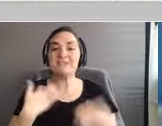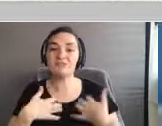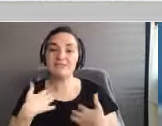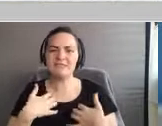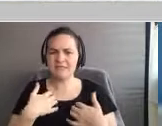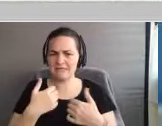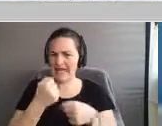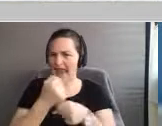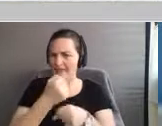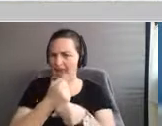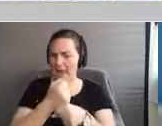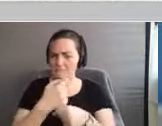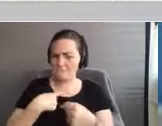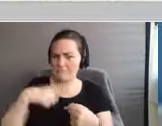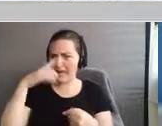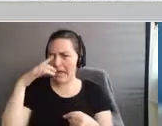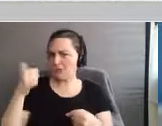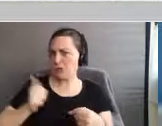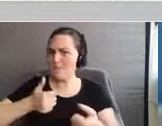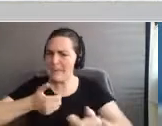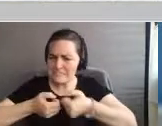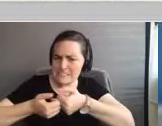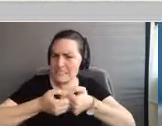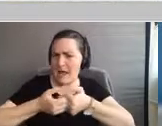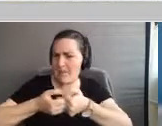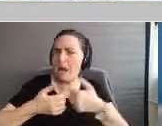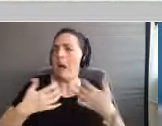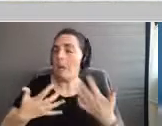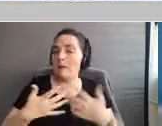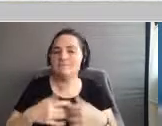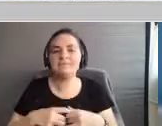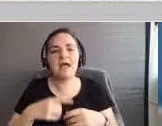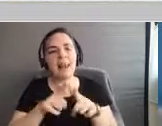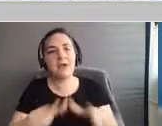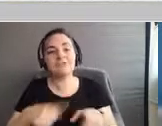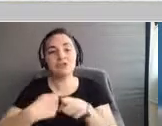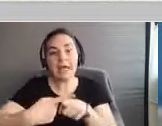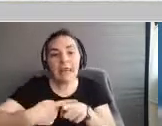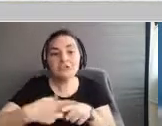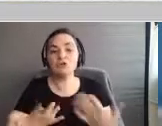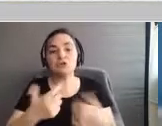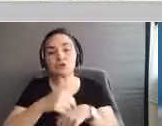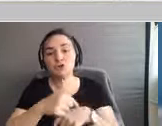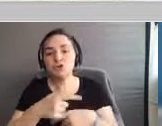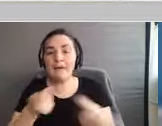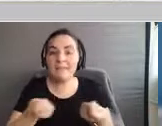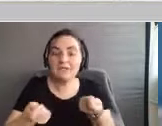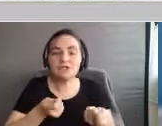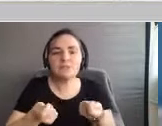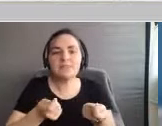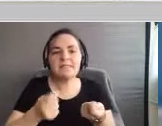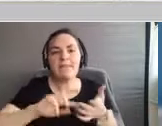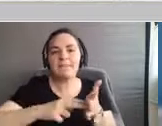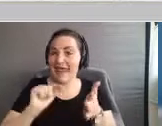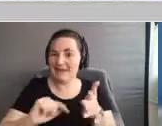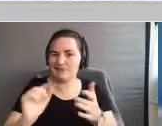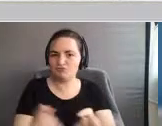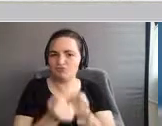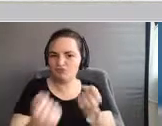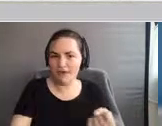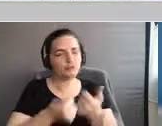kind of computer gaming. Languages spoken, English, academic strengths, time management and planning. So interesting again, sort of organisational skills